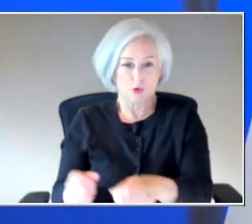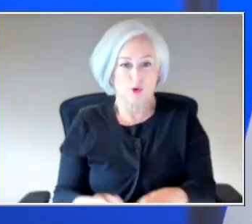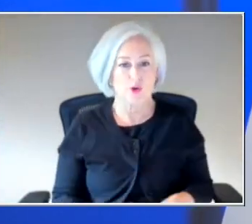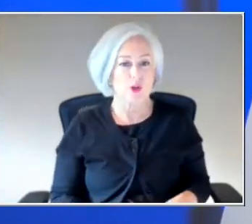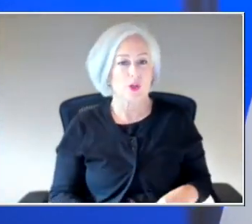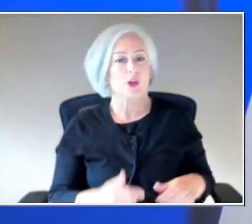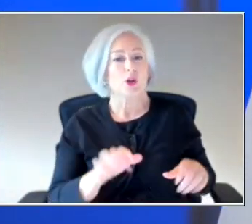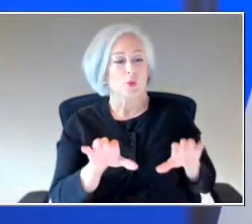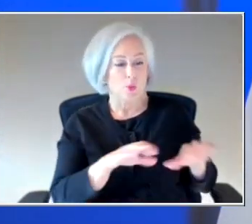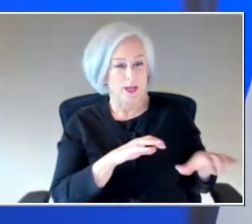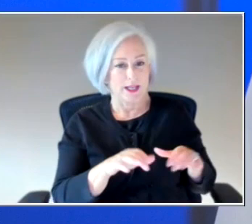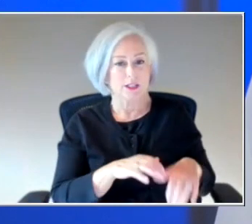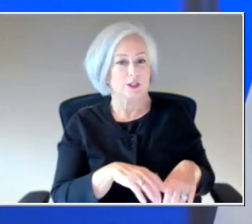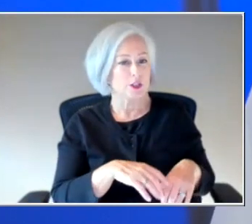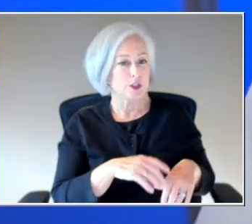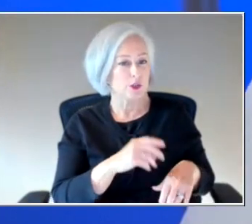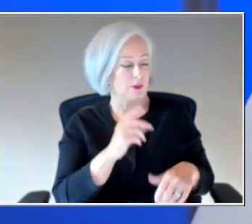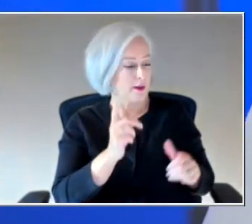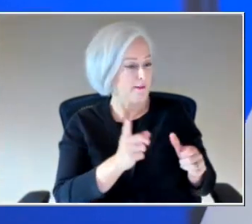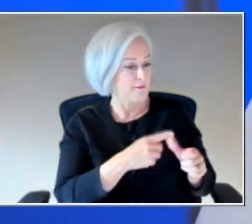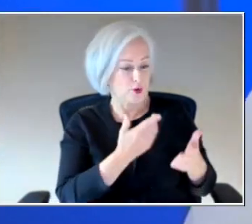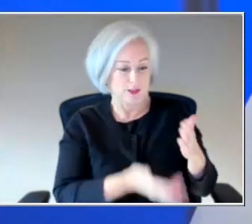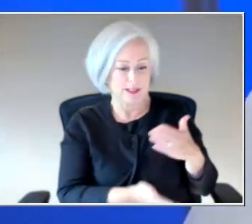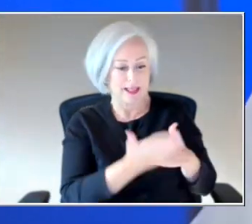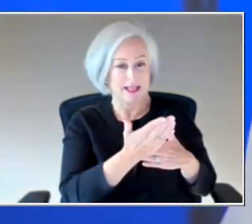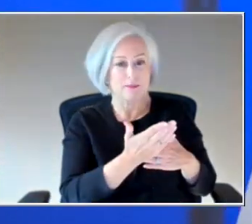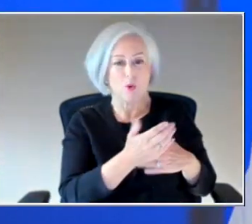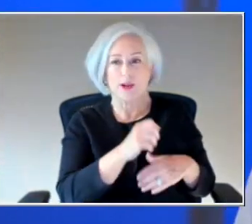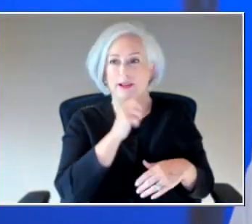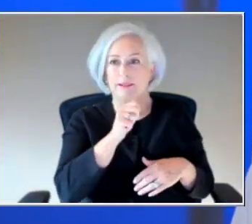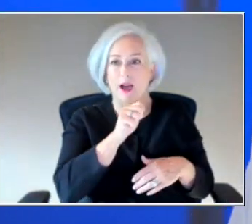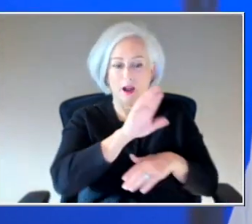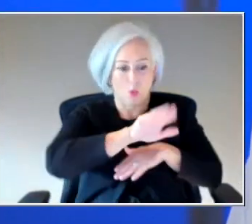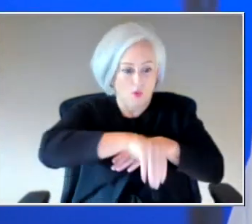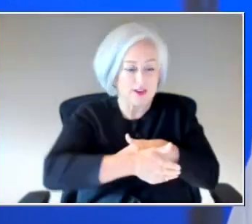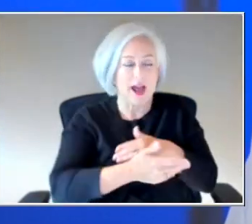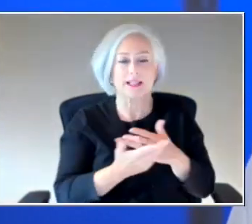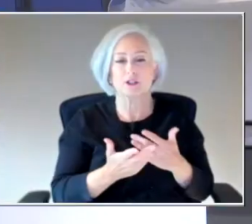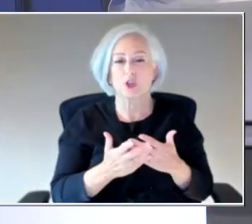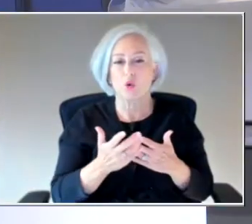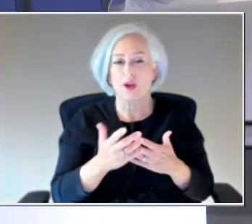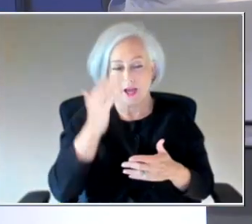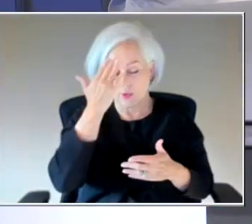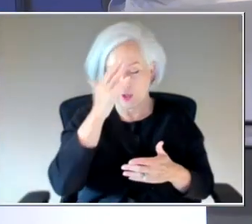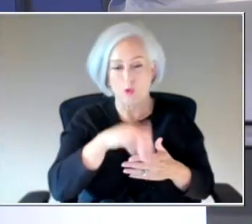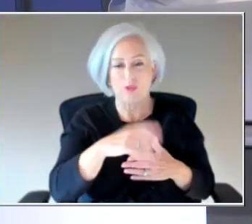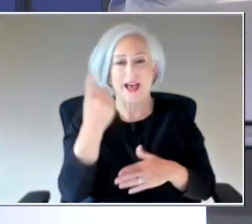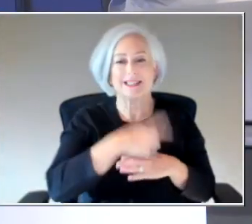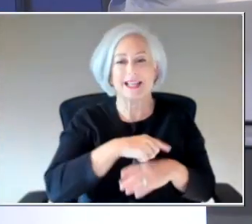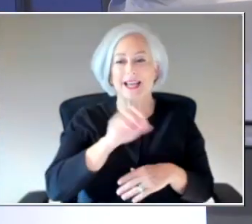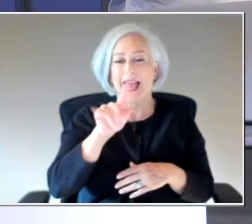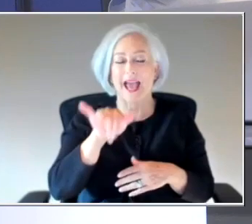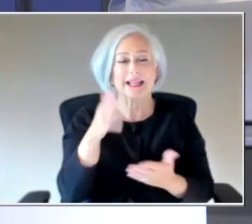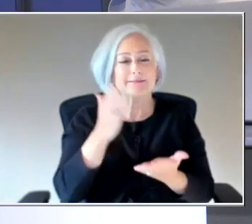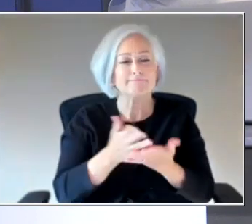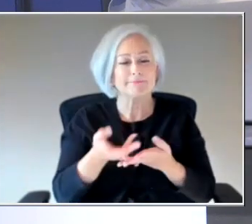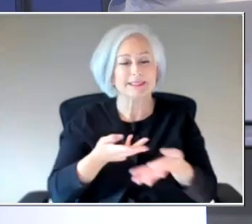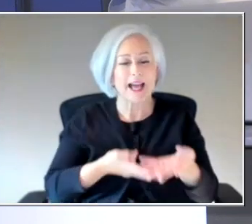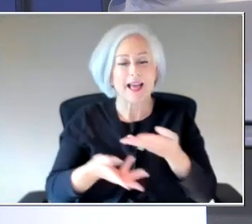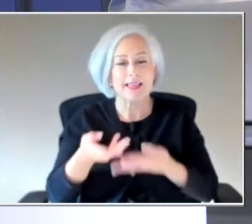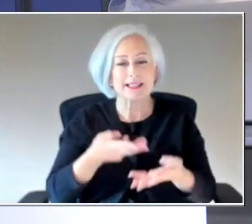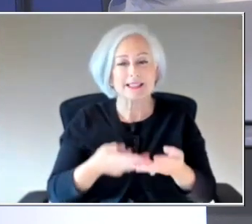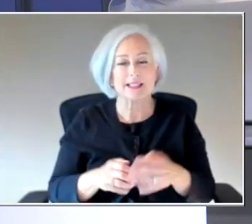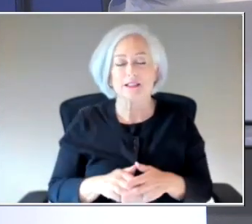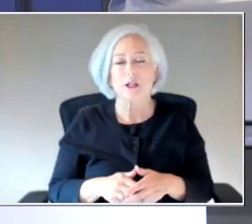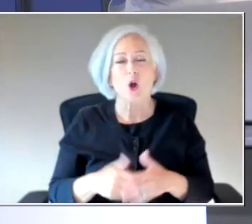We can do it first thing in the morning, and we know this day Addie's going to be off dialysis. So Are there any restrictions, though, when an adult is